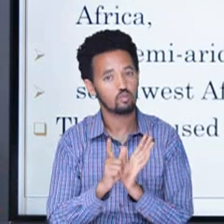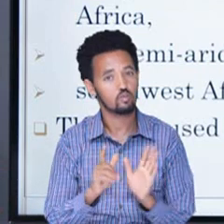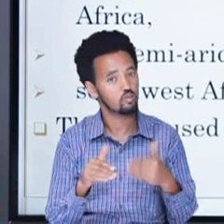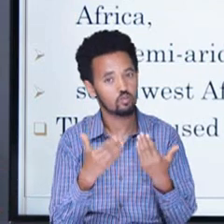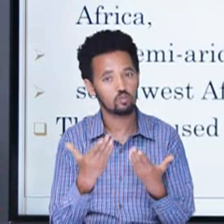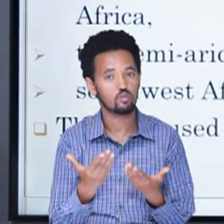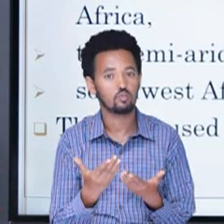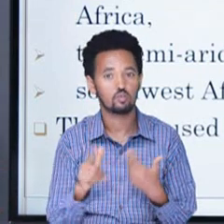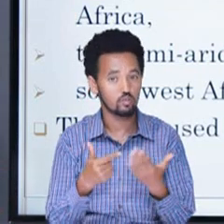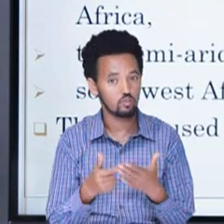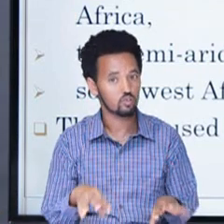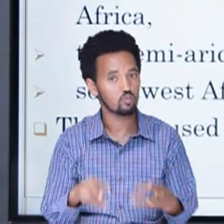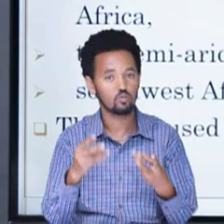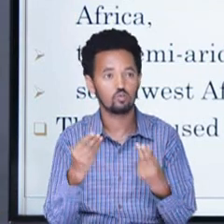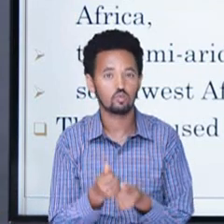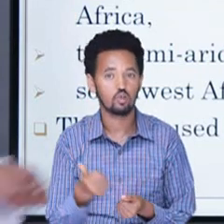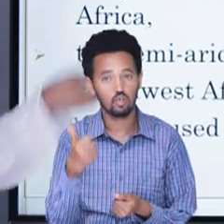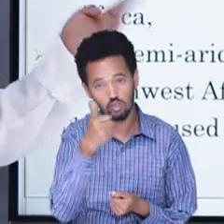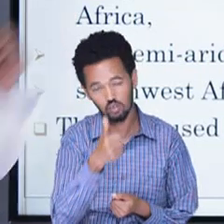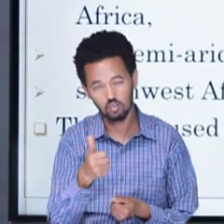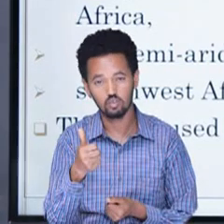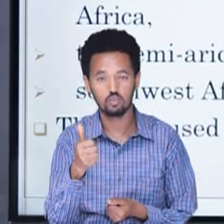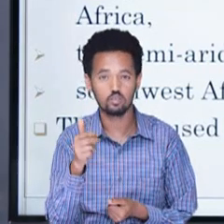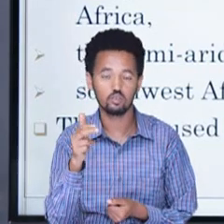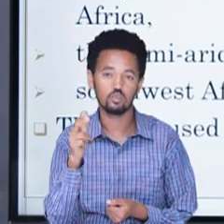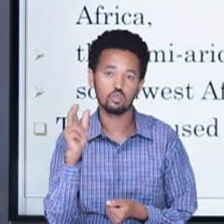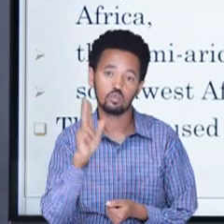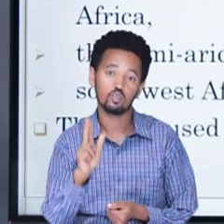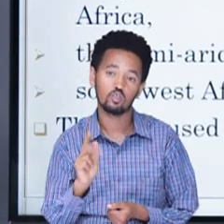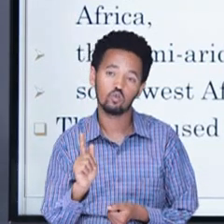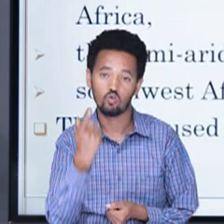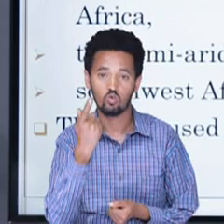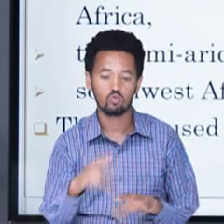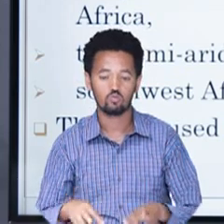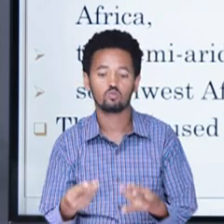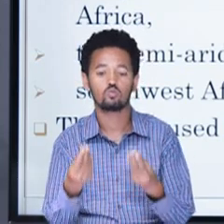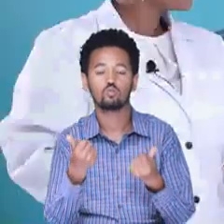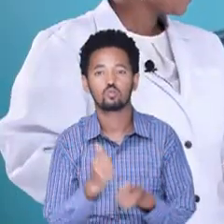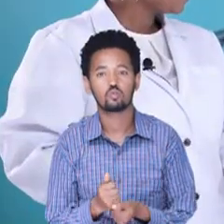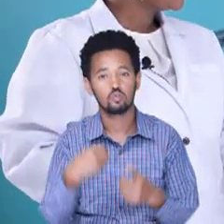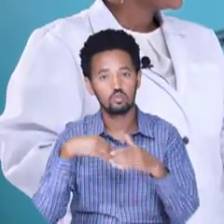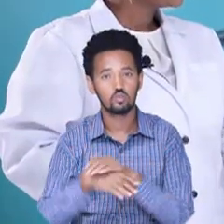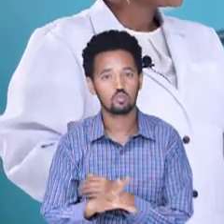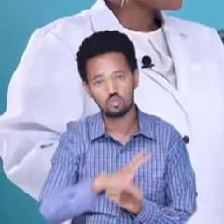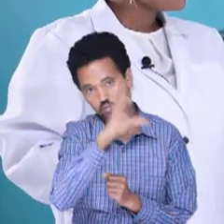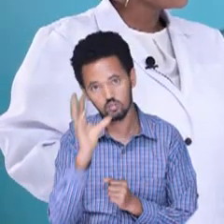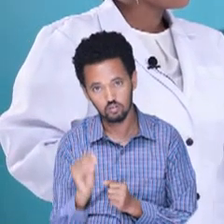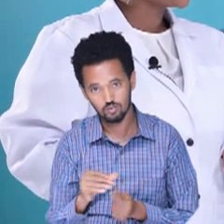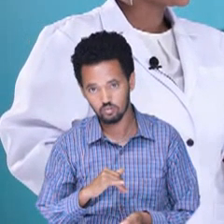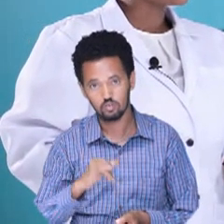zonal soil is Vertosols. They are found in humid tropical of Africa.